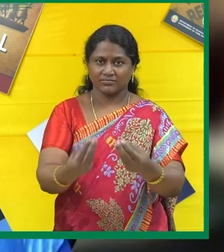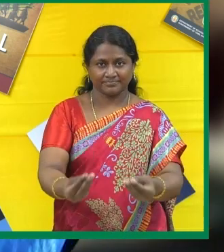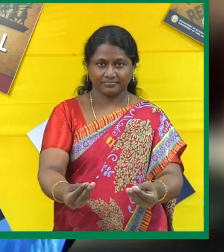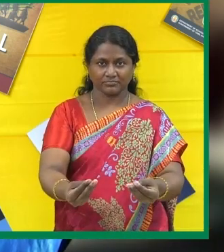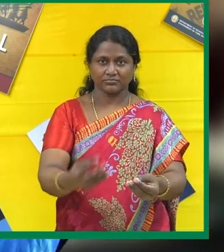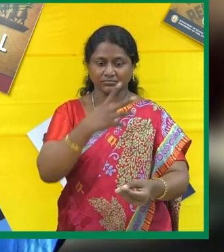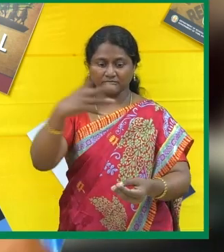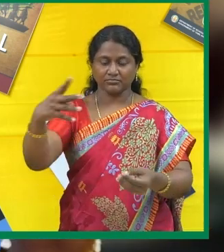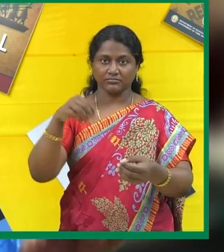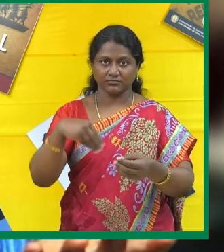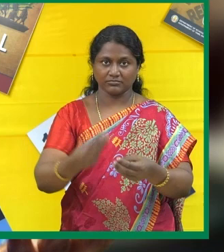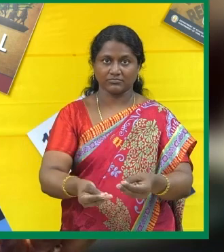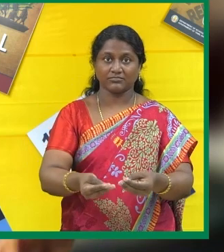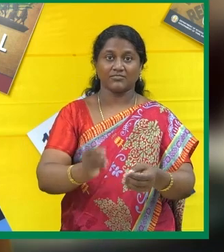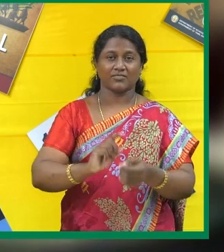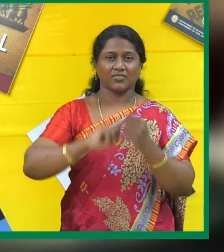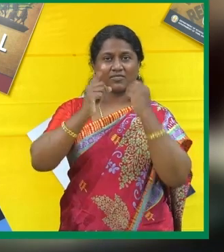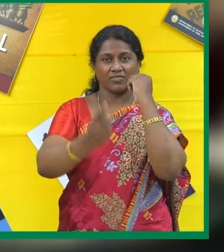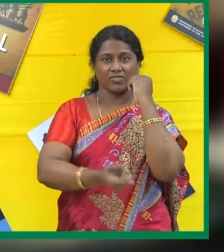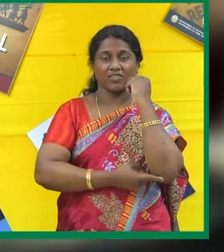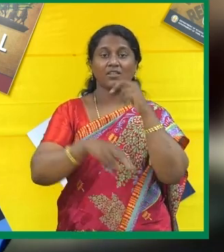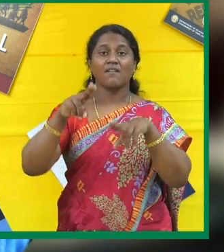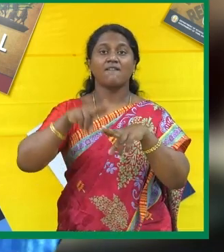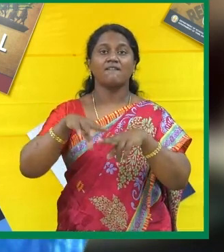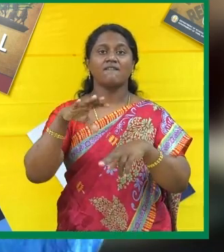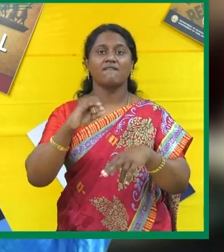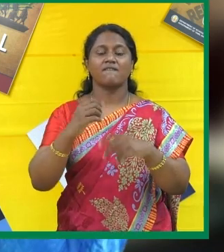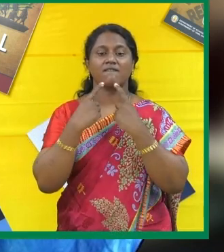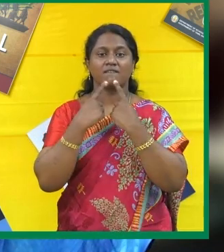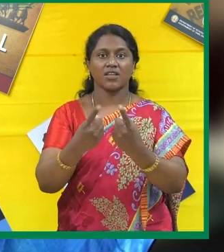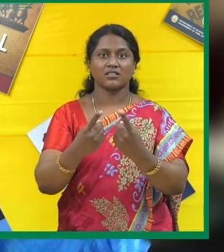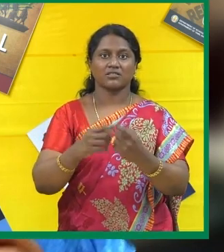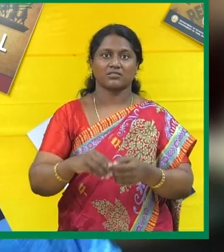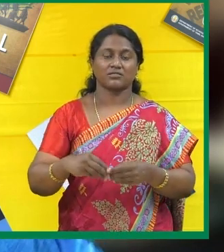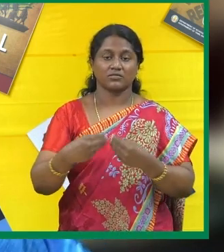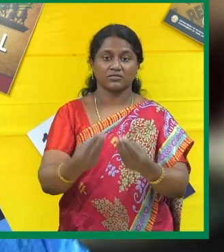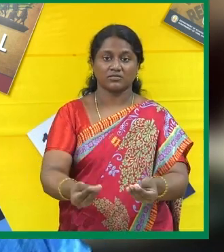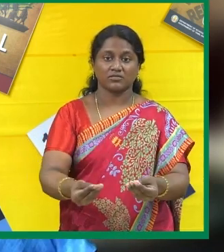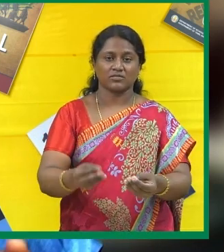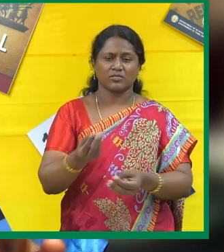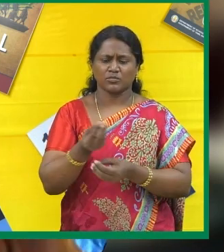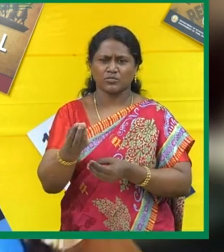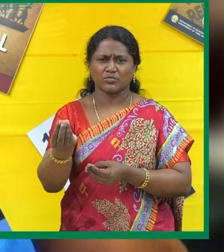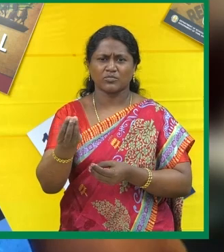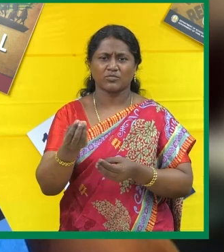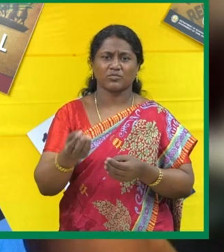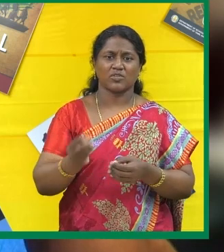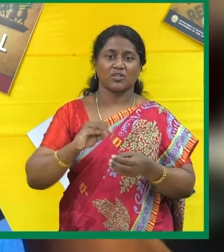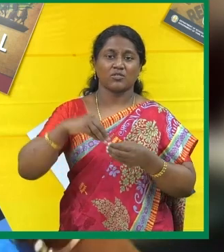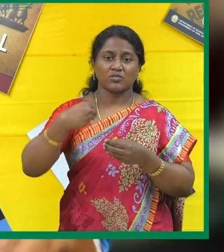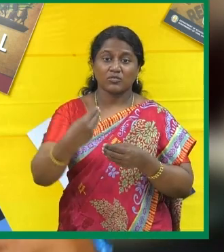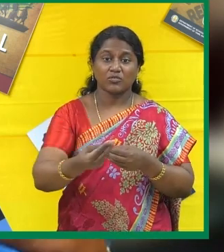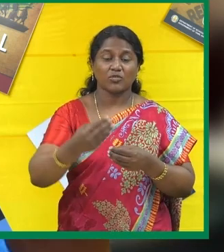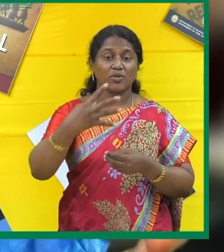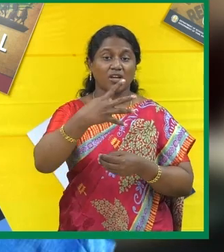the given lines. Then they'll ask what is the figure of speech mentioned here. Sometimes they will give some 4 lines.